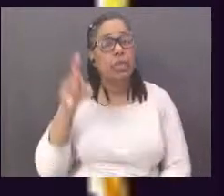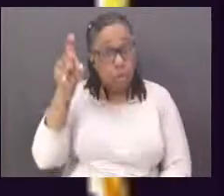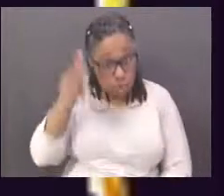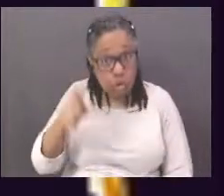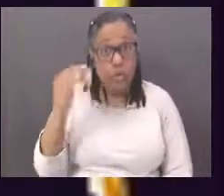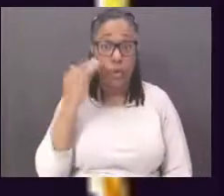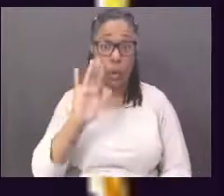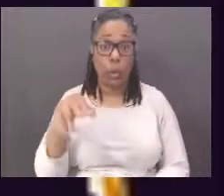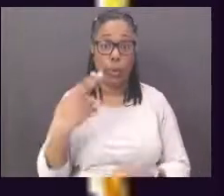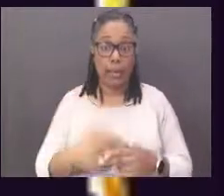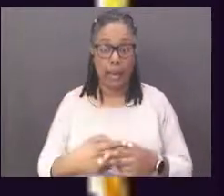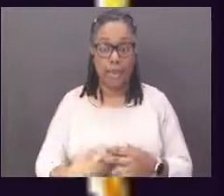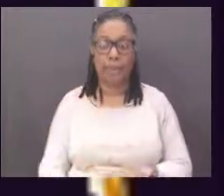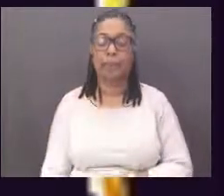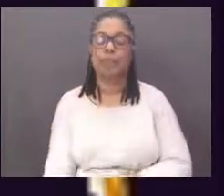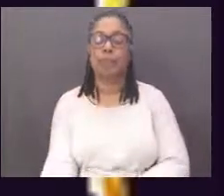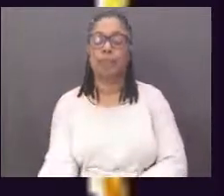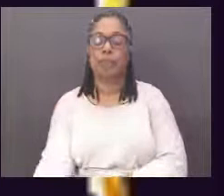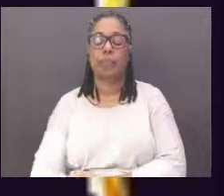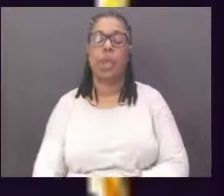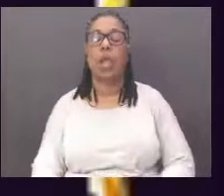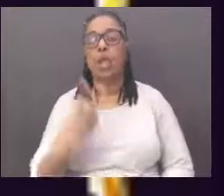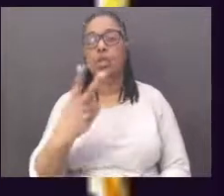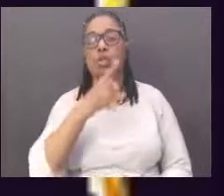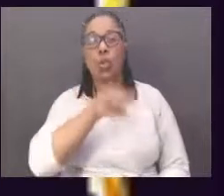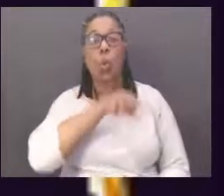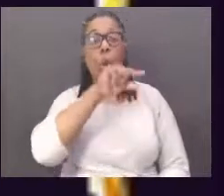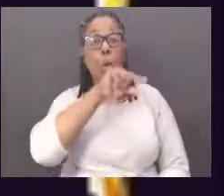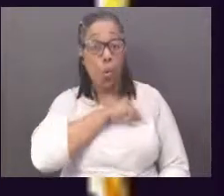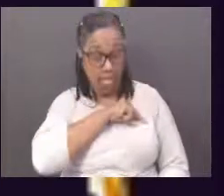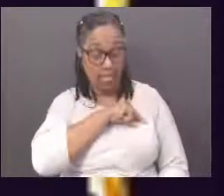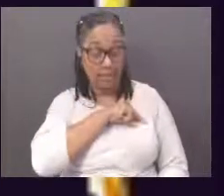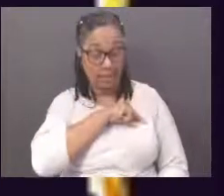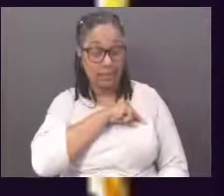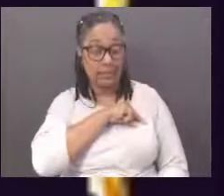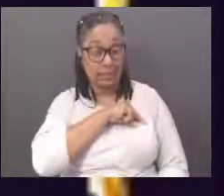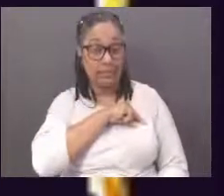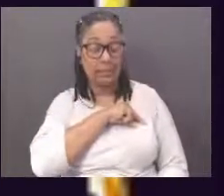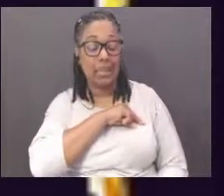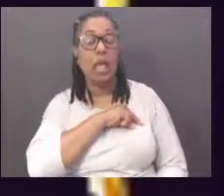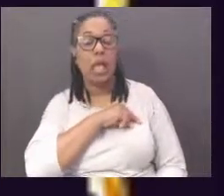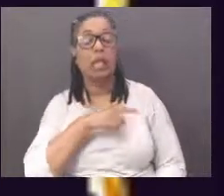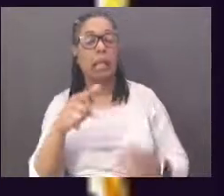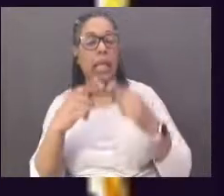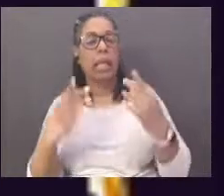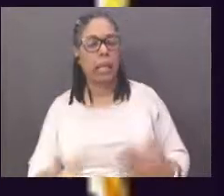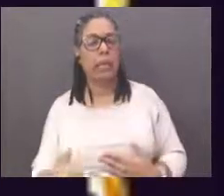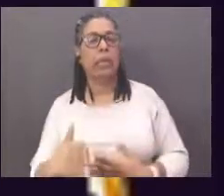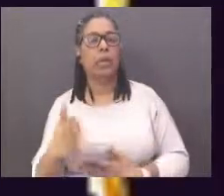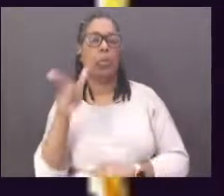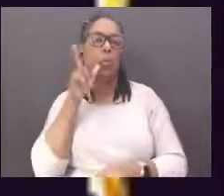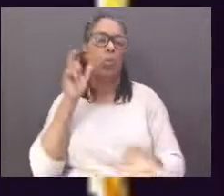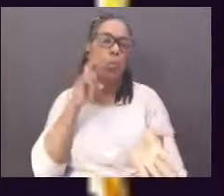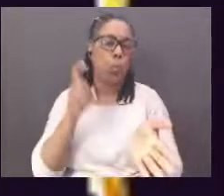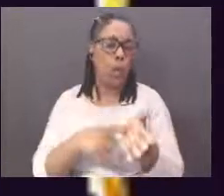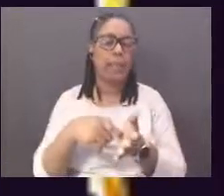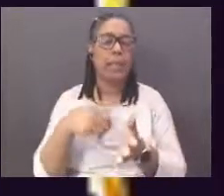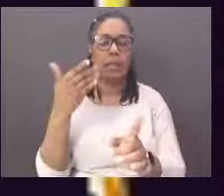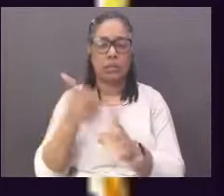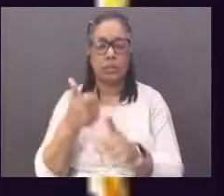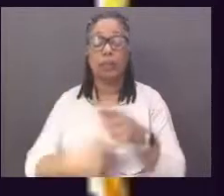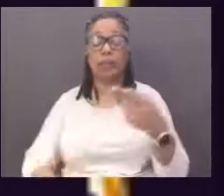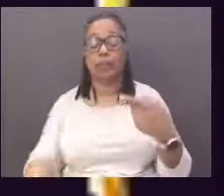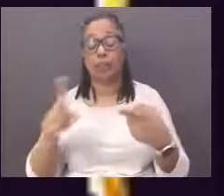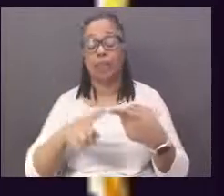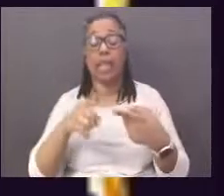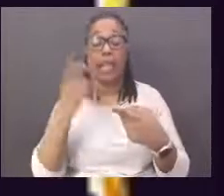there are two qualities that will put you on the enemy's radar. One, if you truly believe in the name of Jesus.